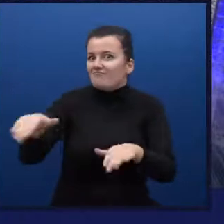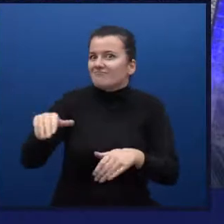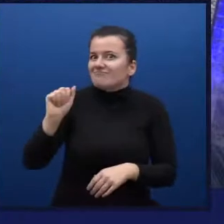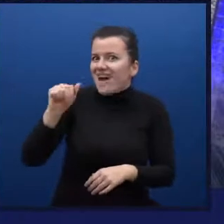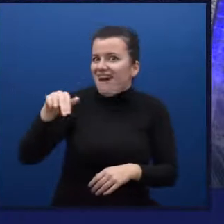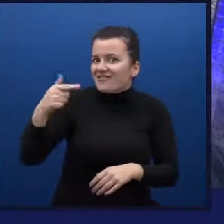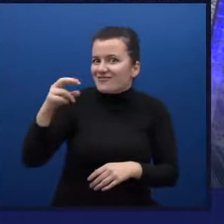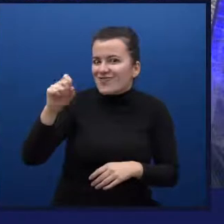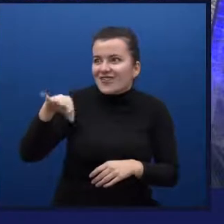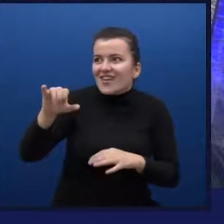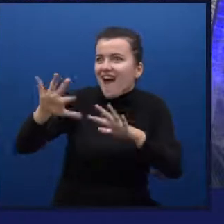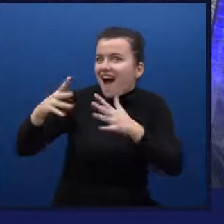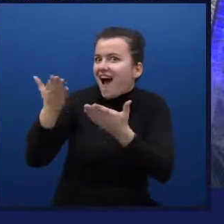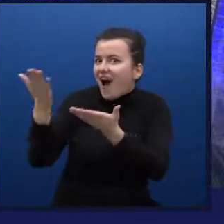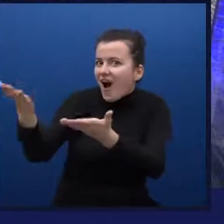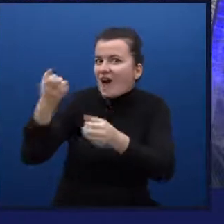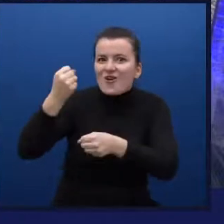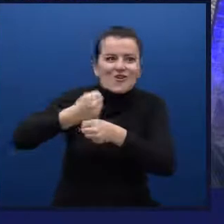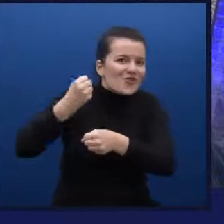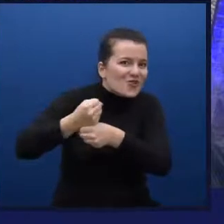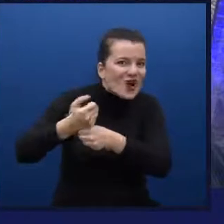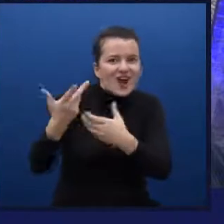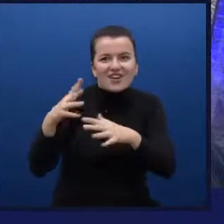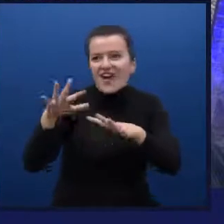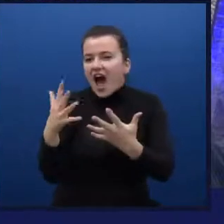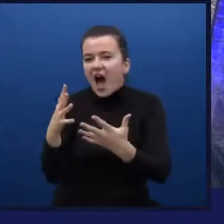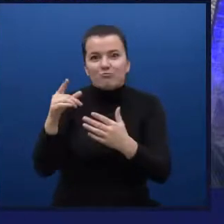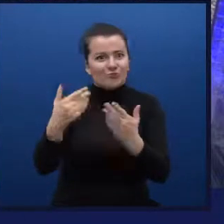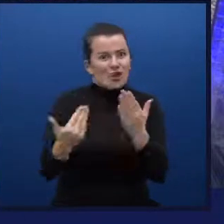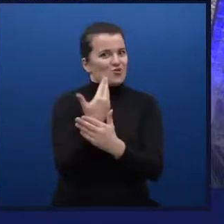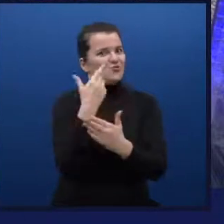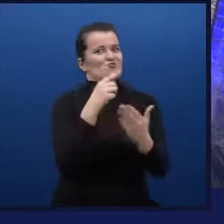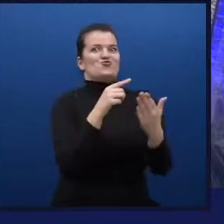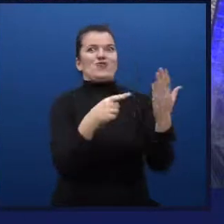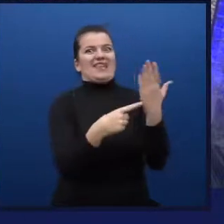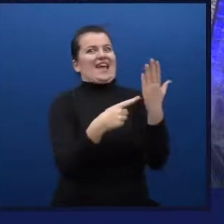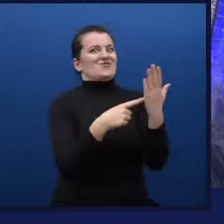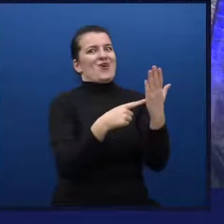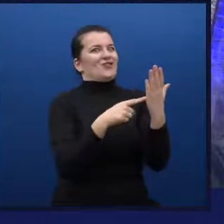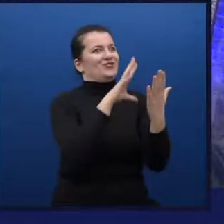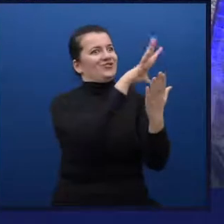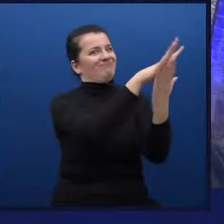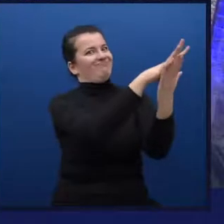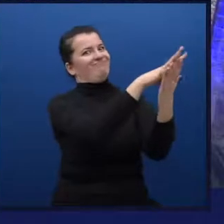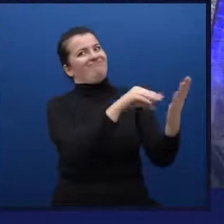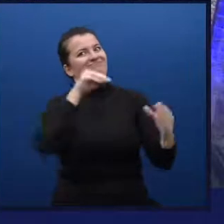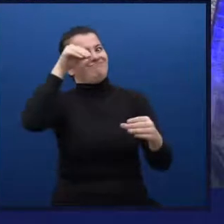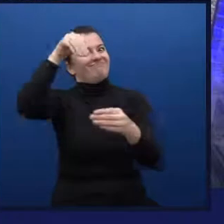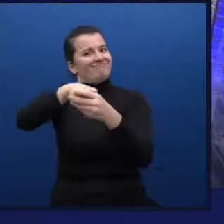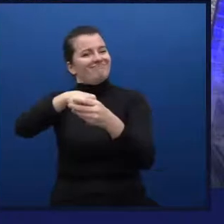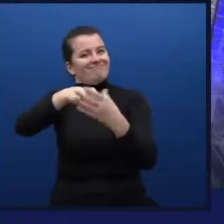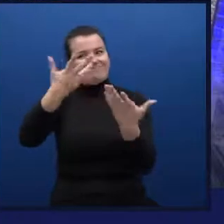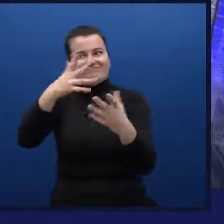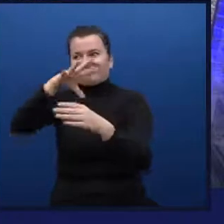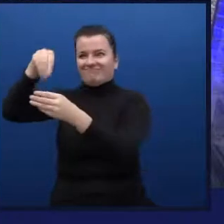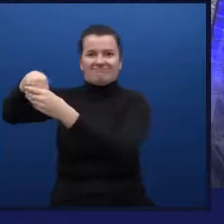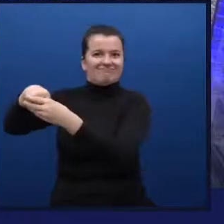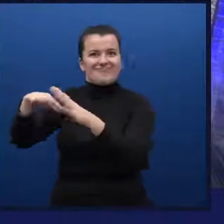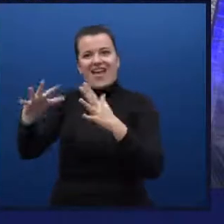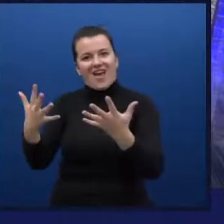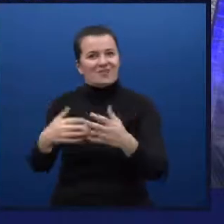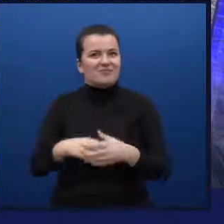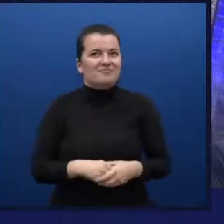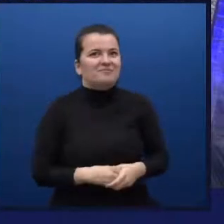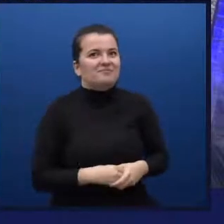in how the applications for this technology and some of these problems that are being solved. Well, actually, I'd like